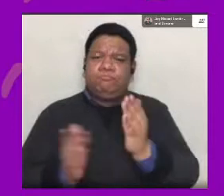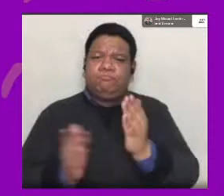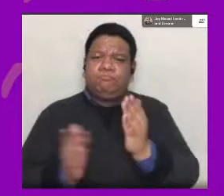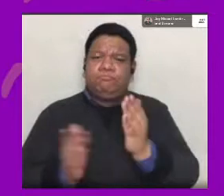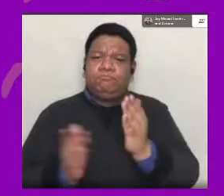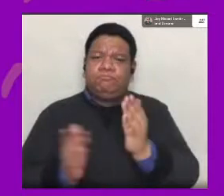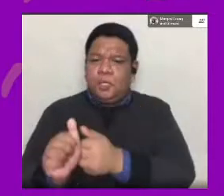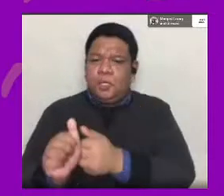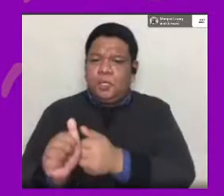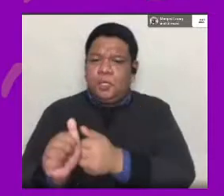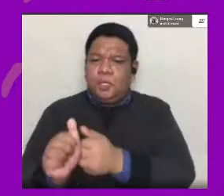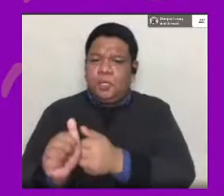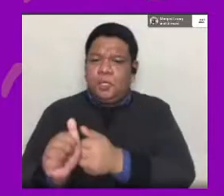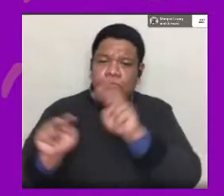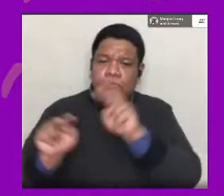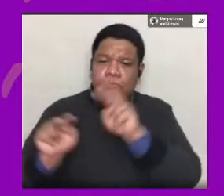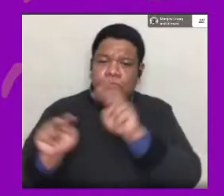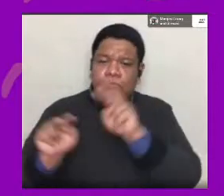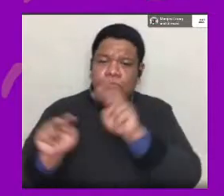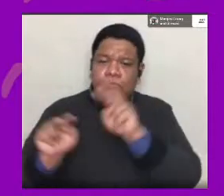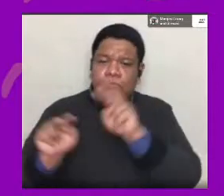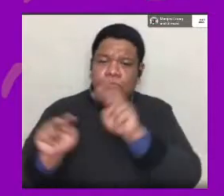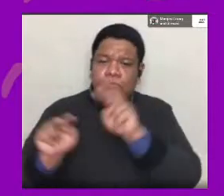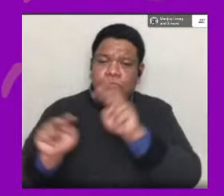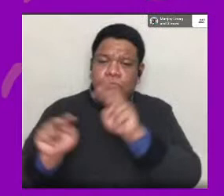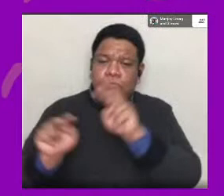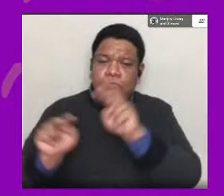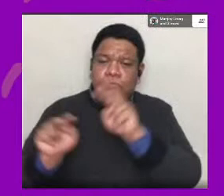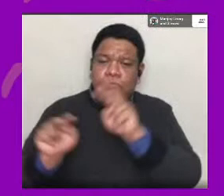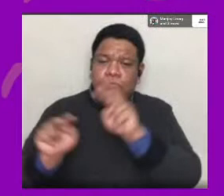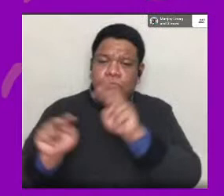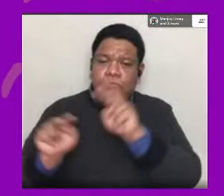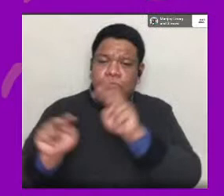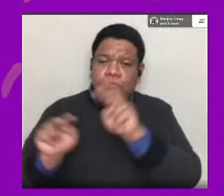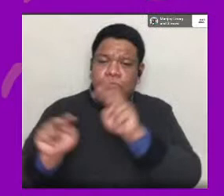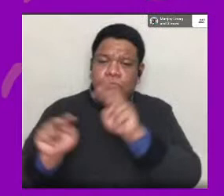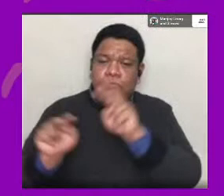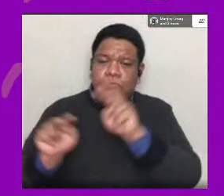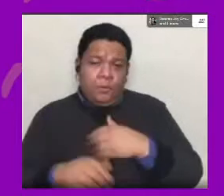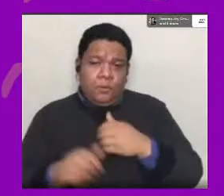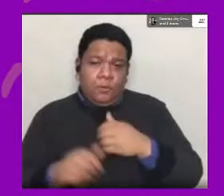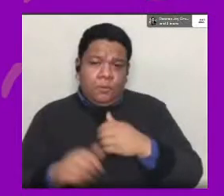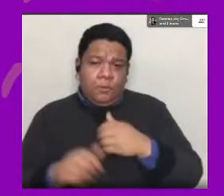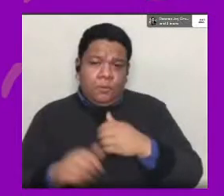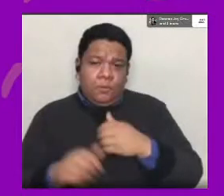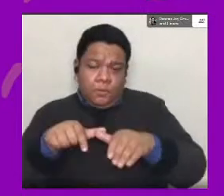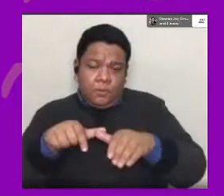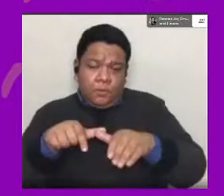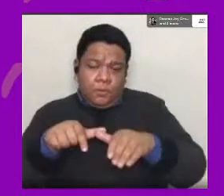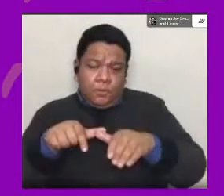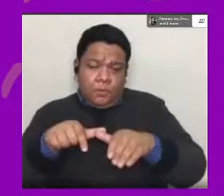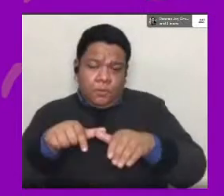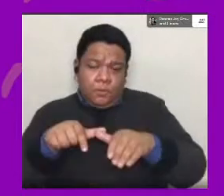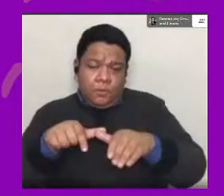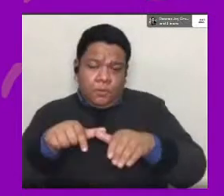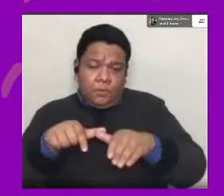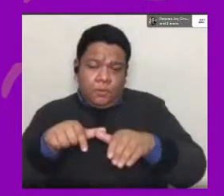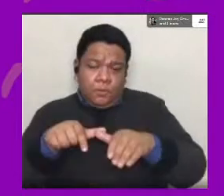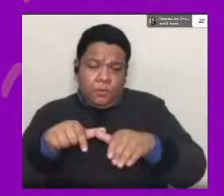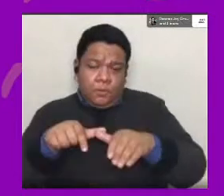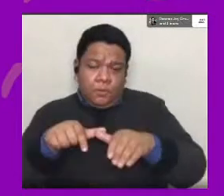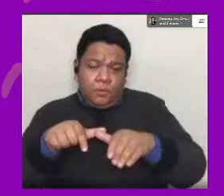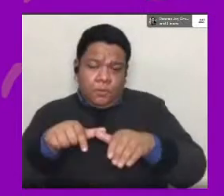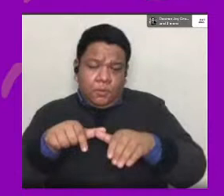monitoring involving marginalized groups, including women with disabilities, women in detention, urban